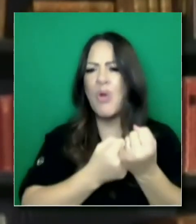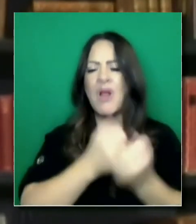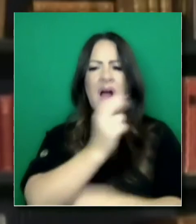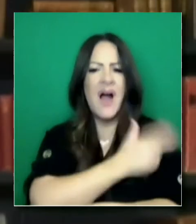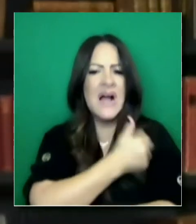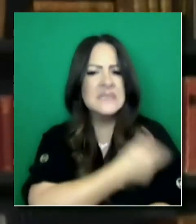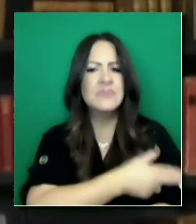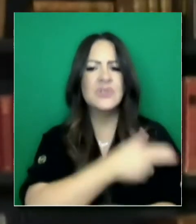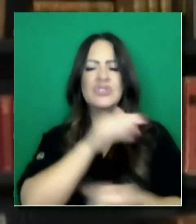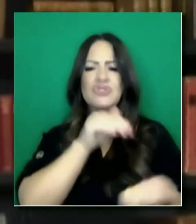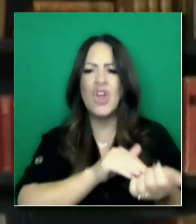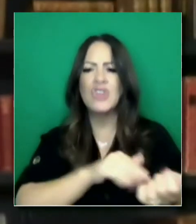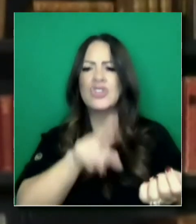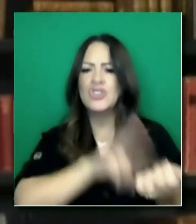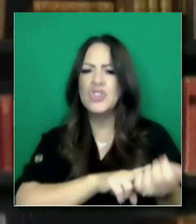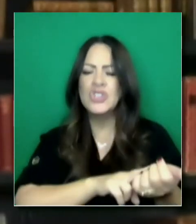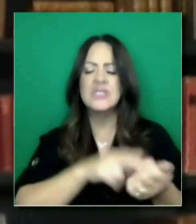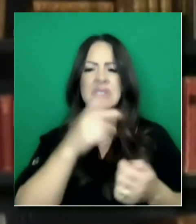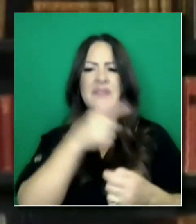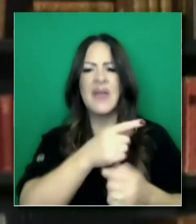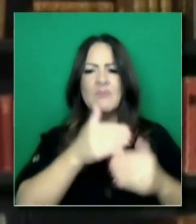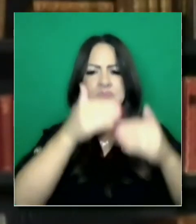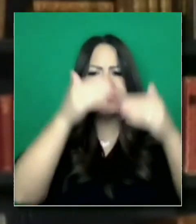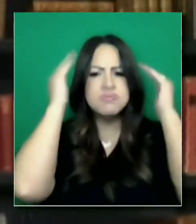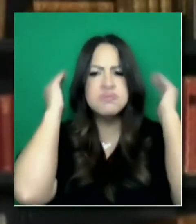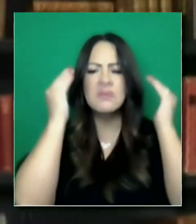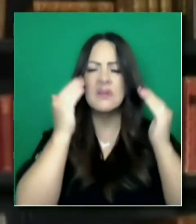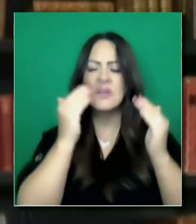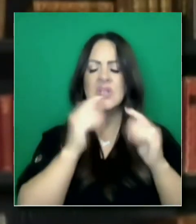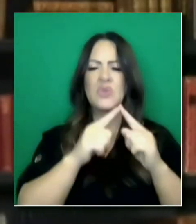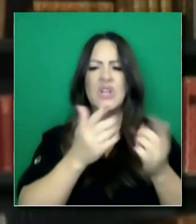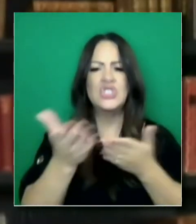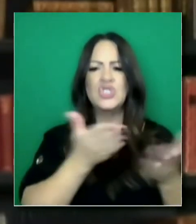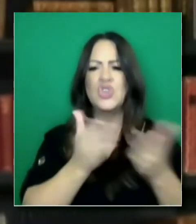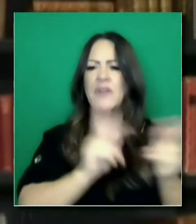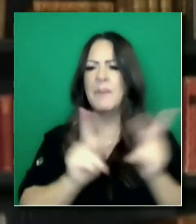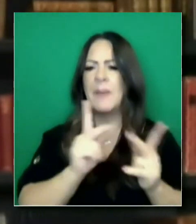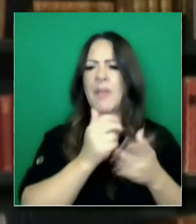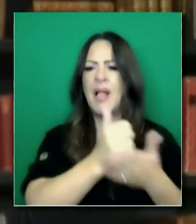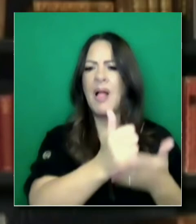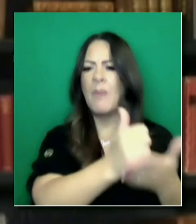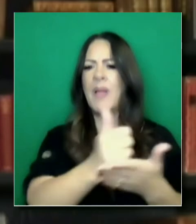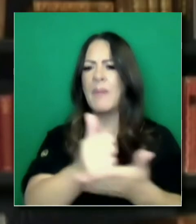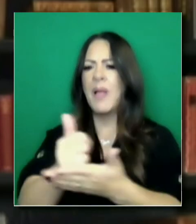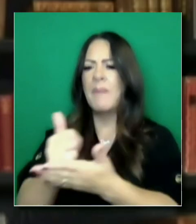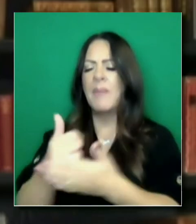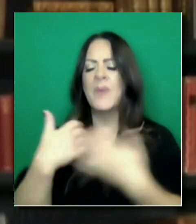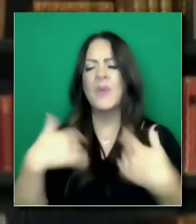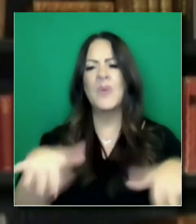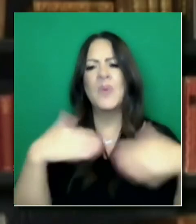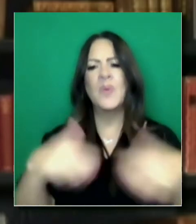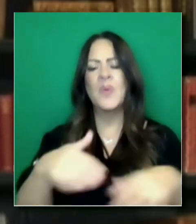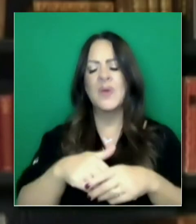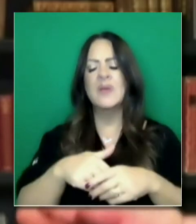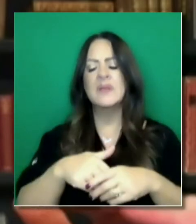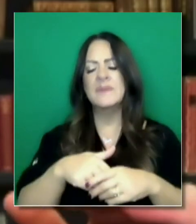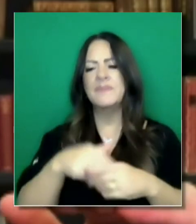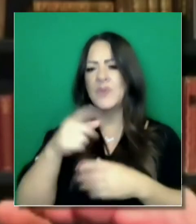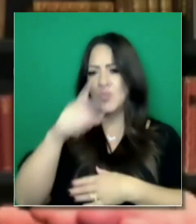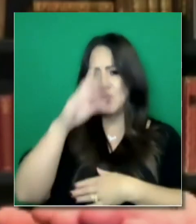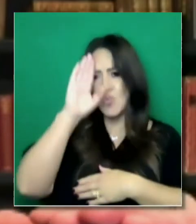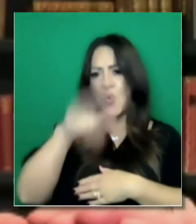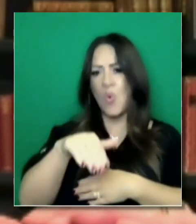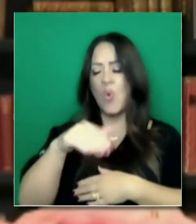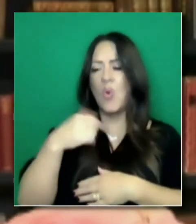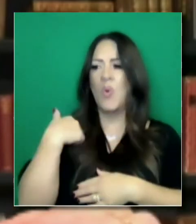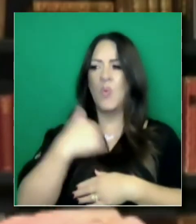administrators, all of our incredible frontline staff, because of the expectation that while we've seen a